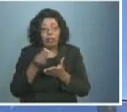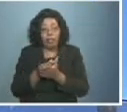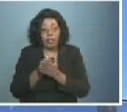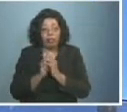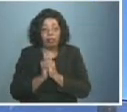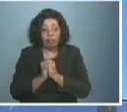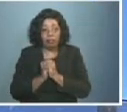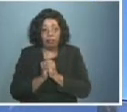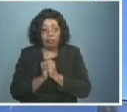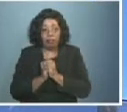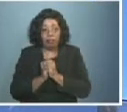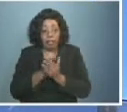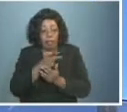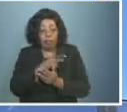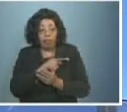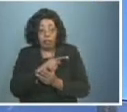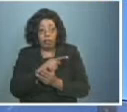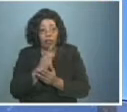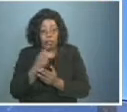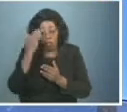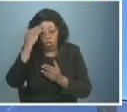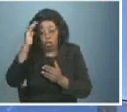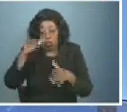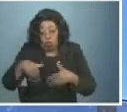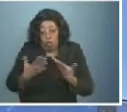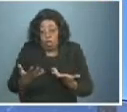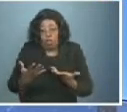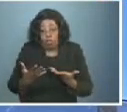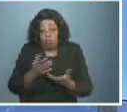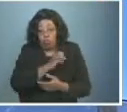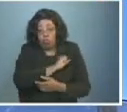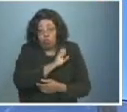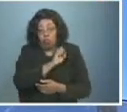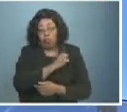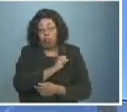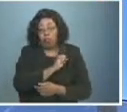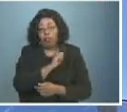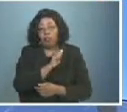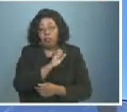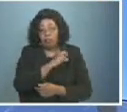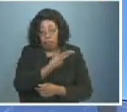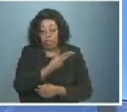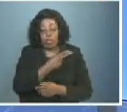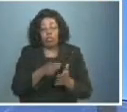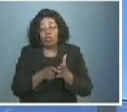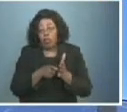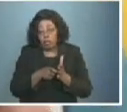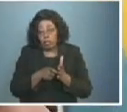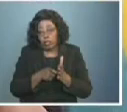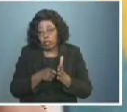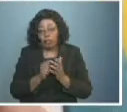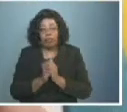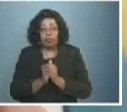evidence. Pinder adds that he's unaware of how much money Ash requested since he was not part of the conversation. As